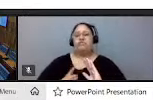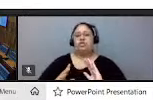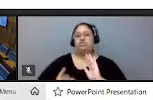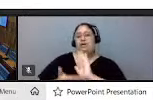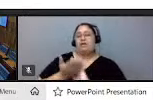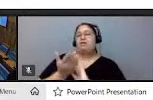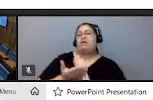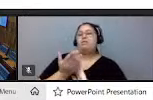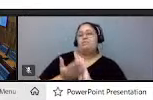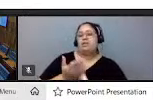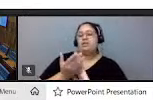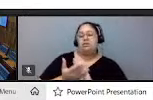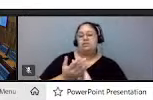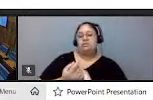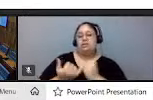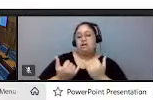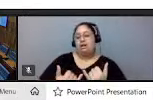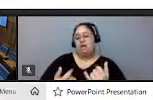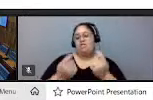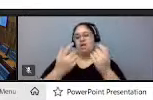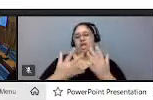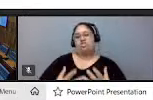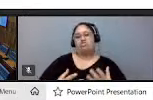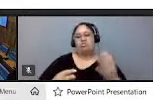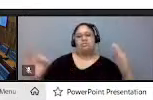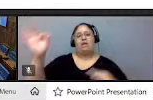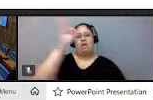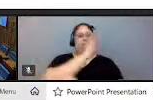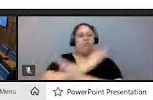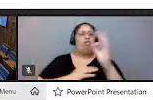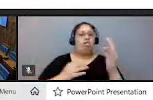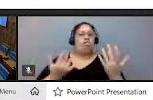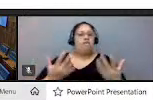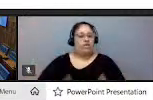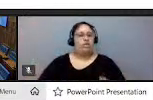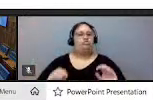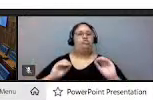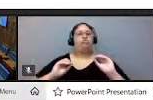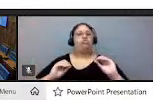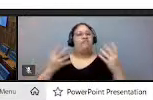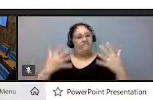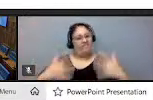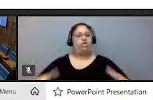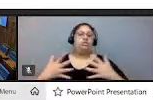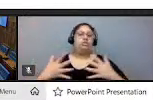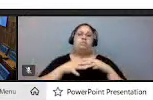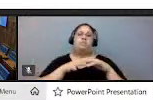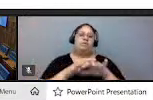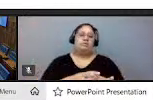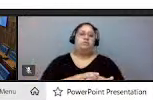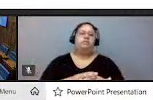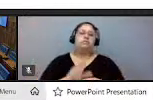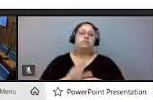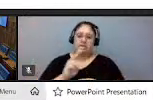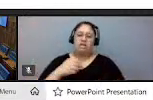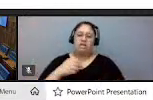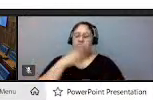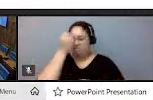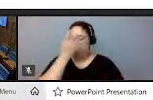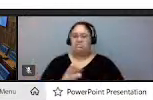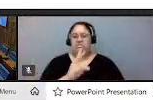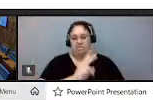updated in The Current financial cycle it has already been in place um that I need to Str uh